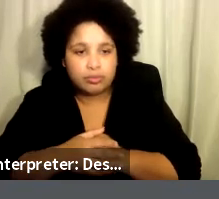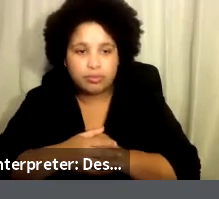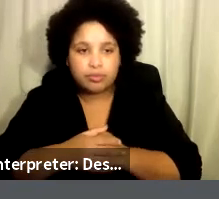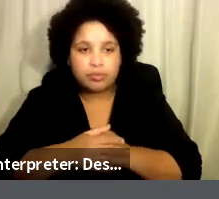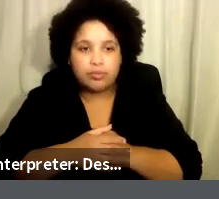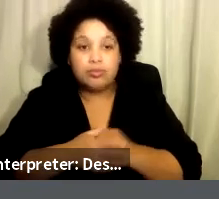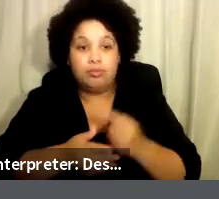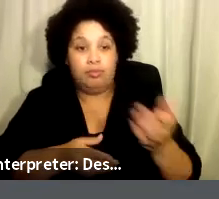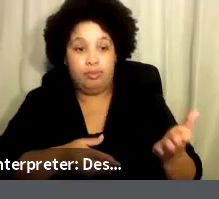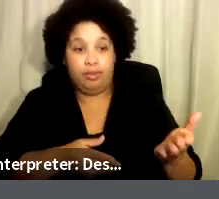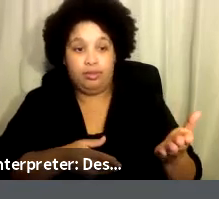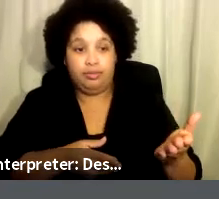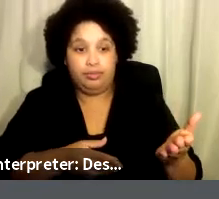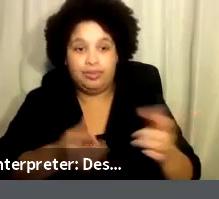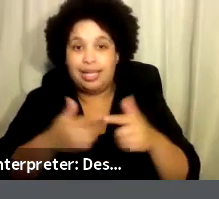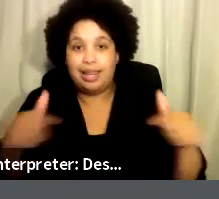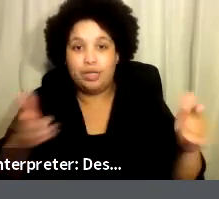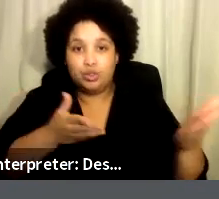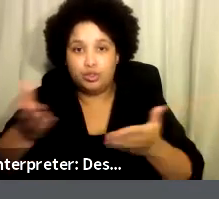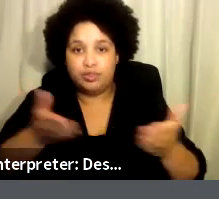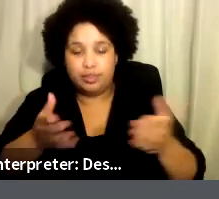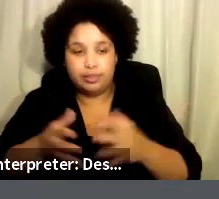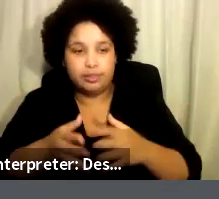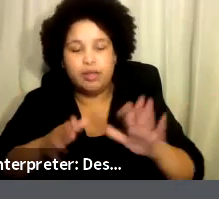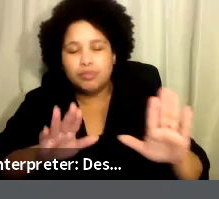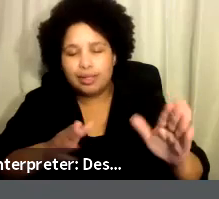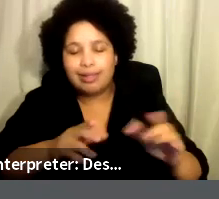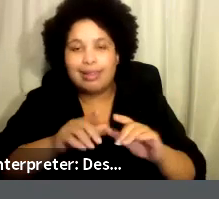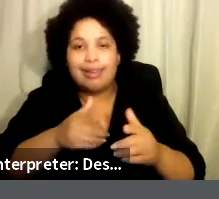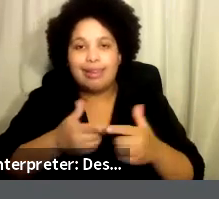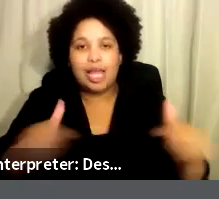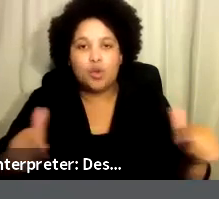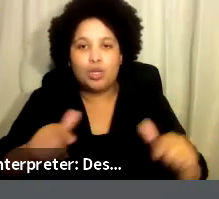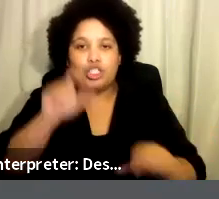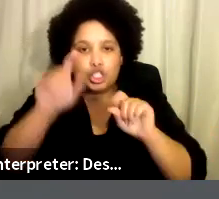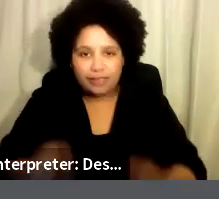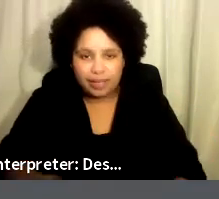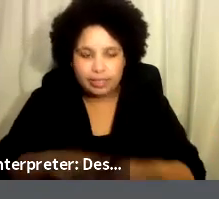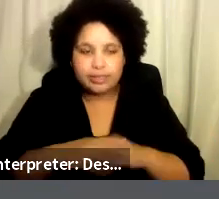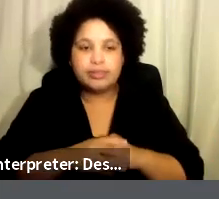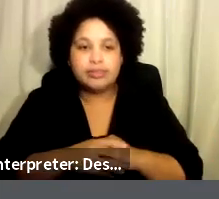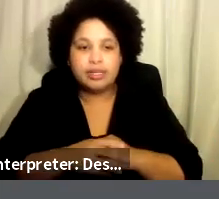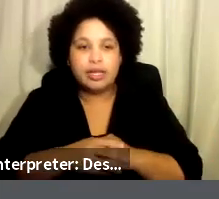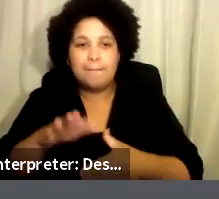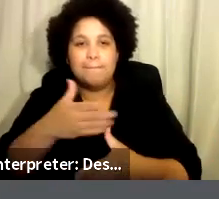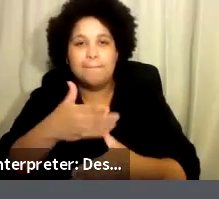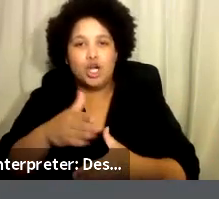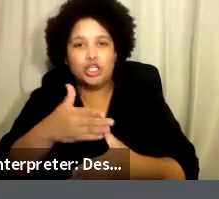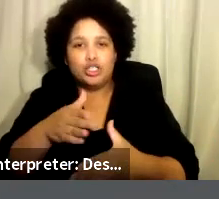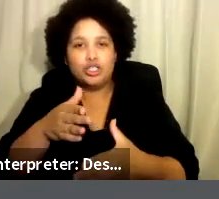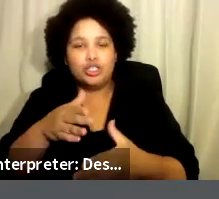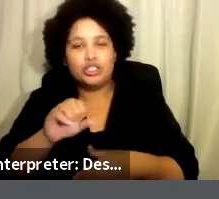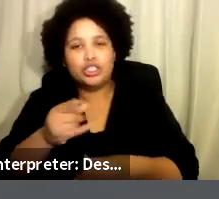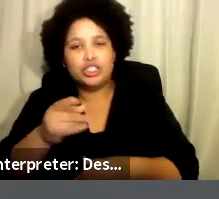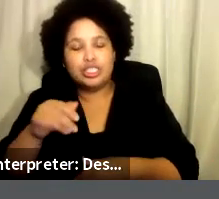And then this is the language survey. So you have to complete that. Then the partnership profile, just